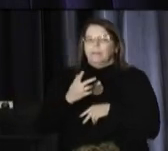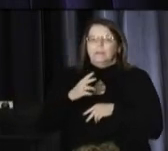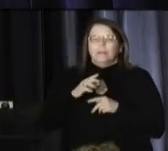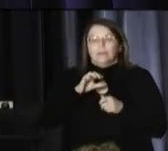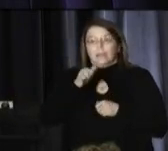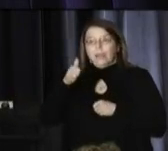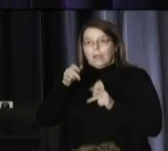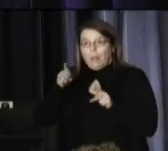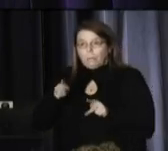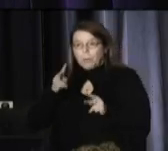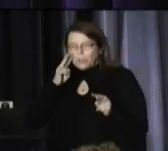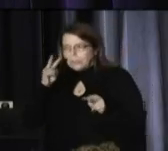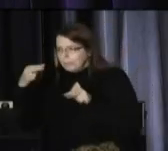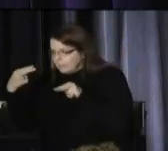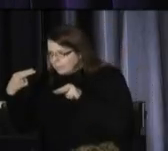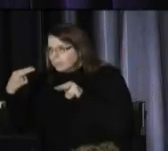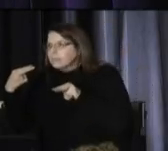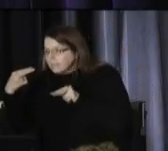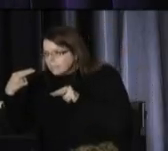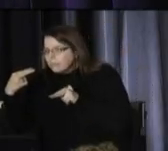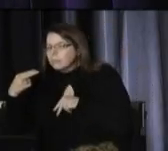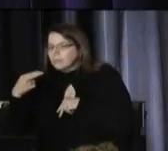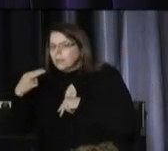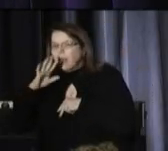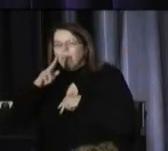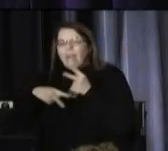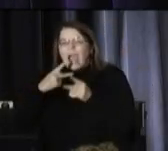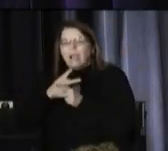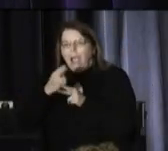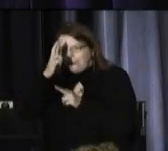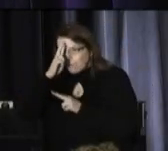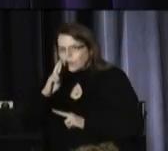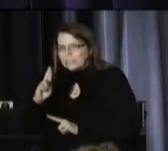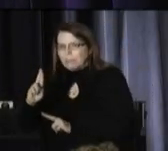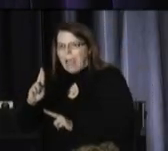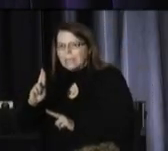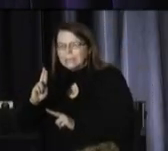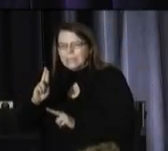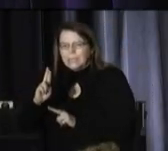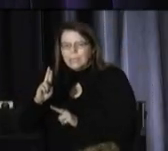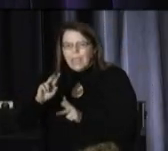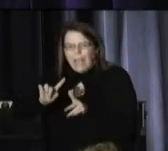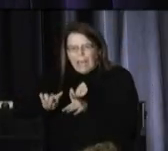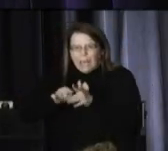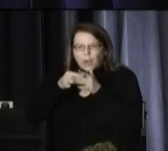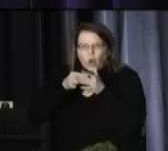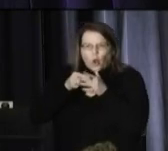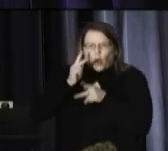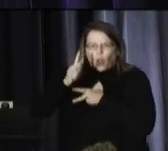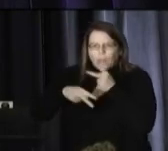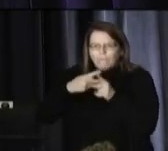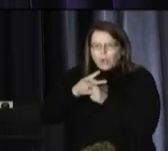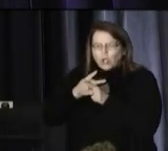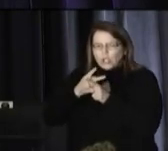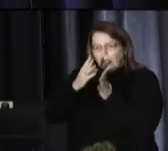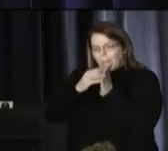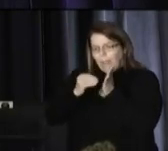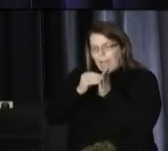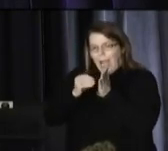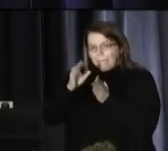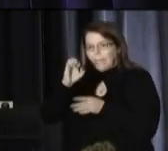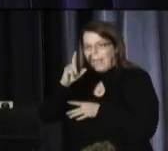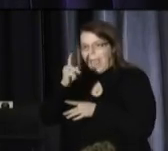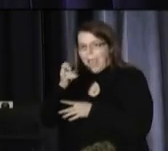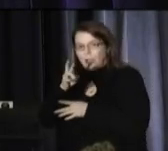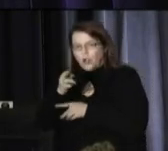in yourself, tithe of respect. In an early version, the copy editor deleted the word